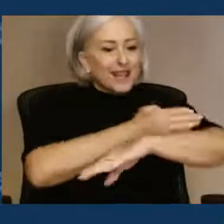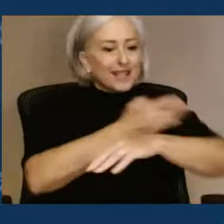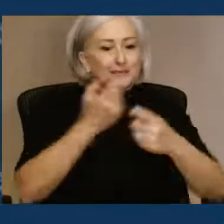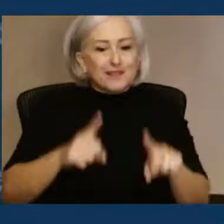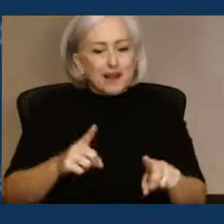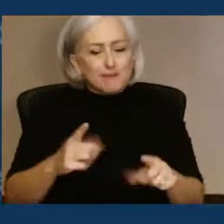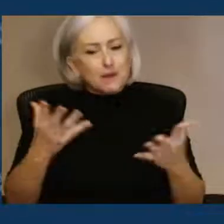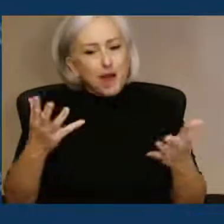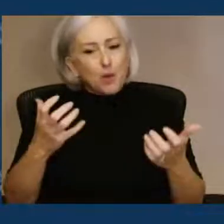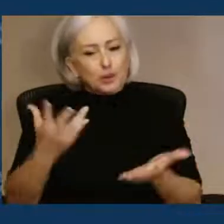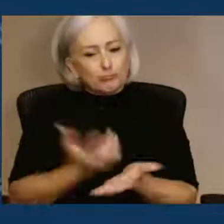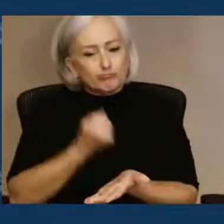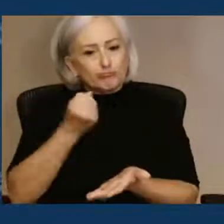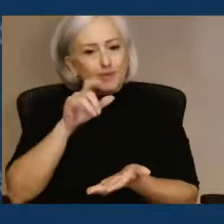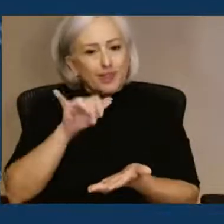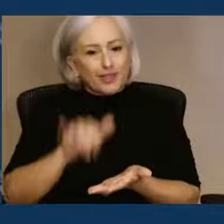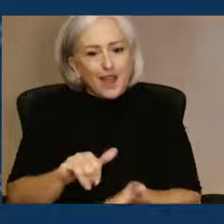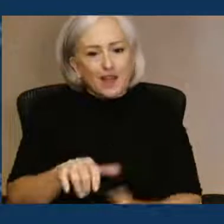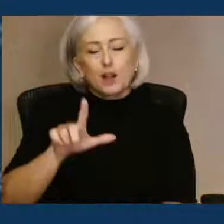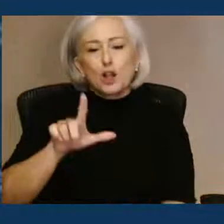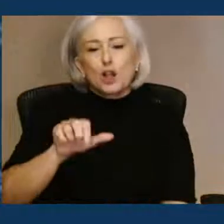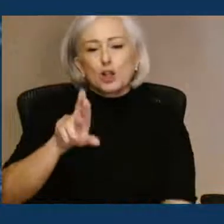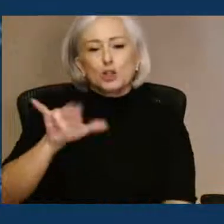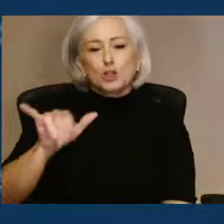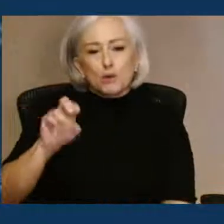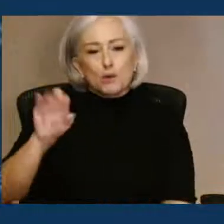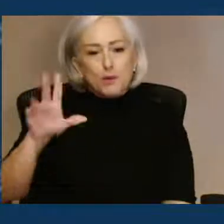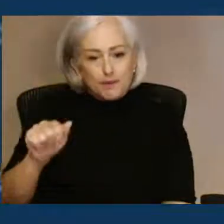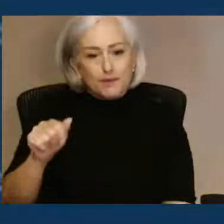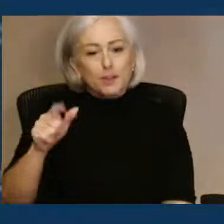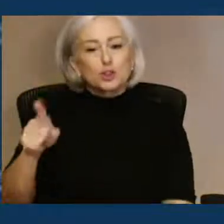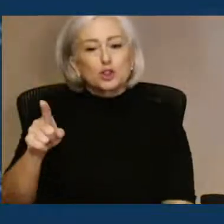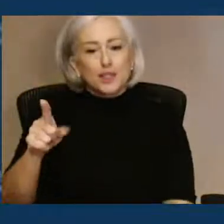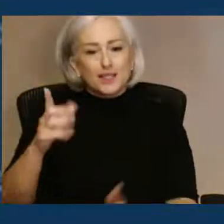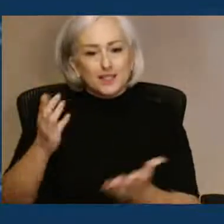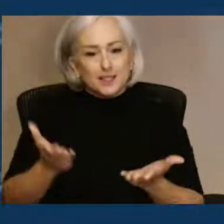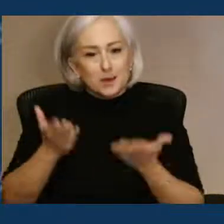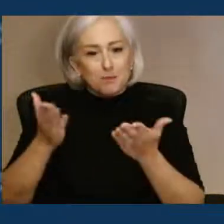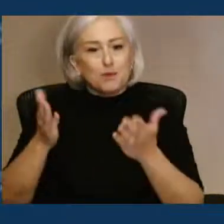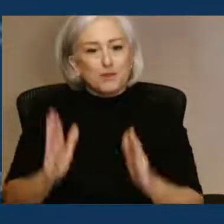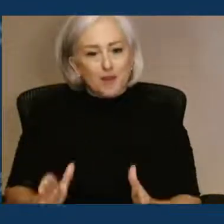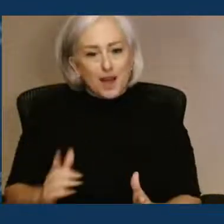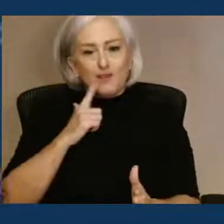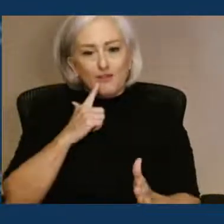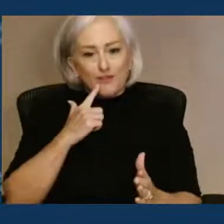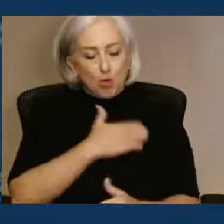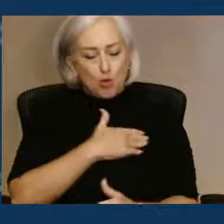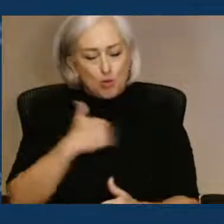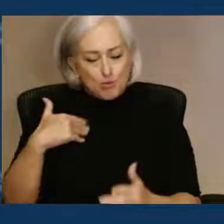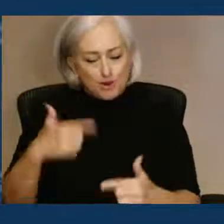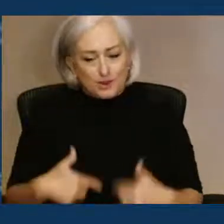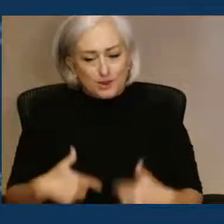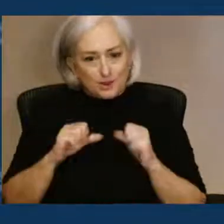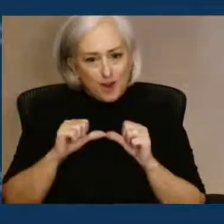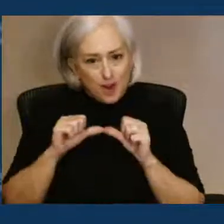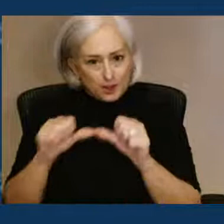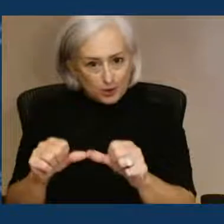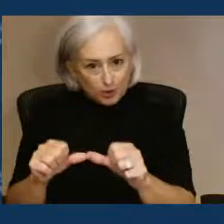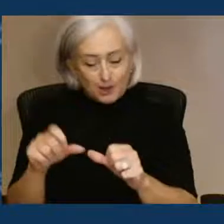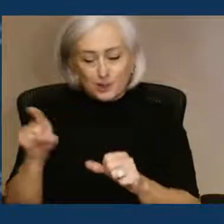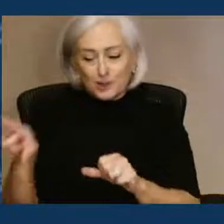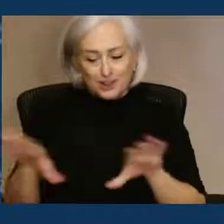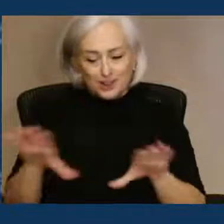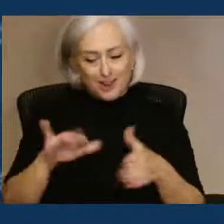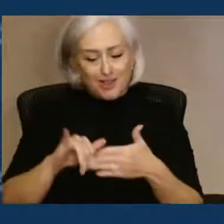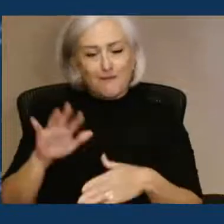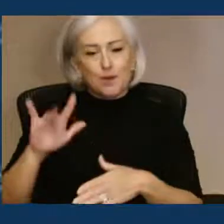is my provider, and she's the sole provider in breast survivorship, and she's cared for patients for more than 25 years. My